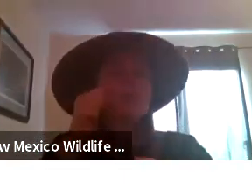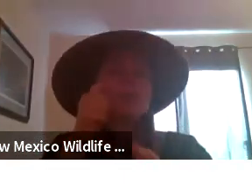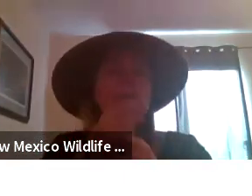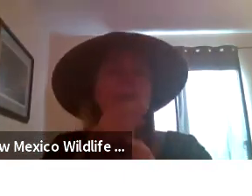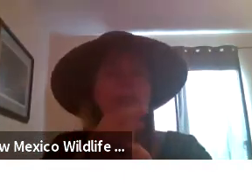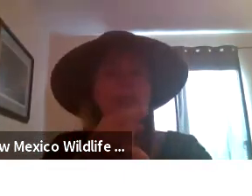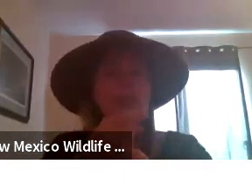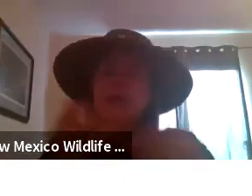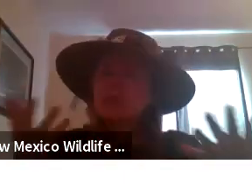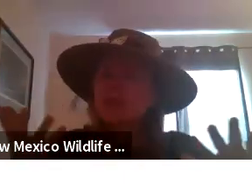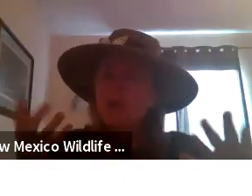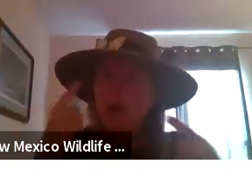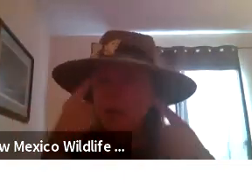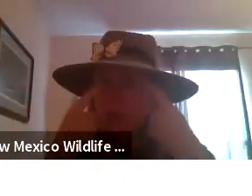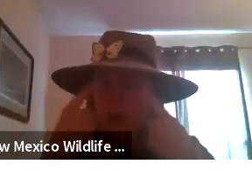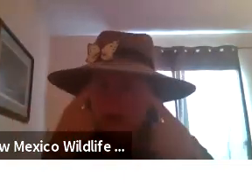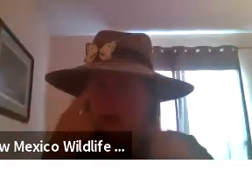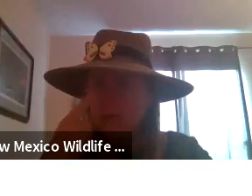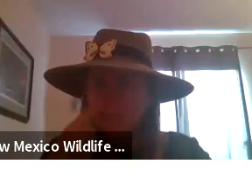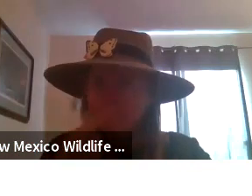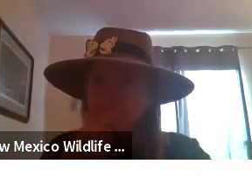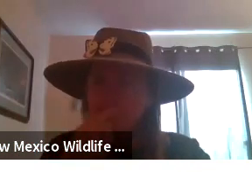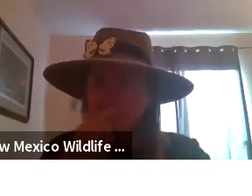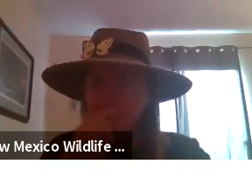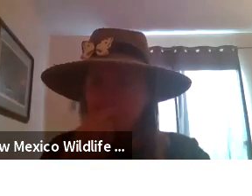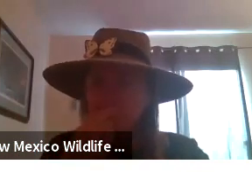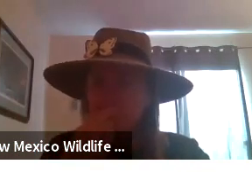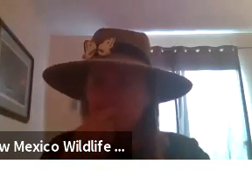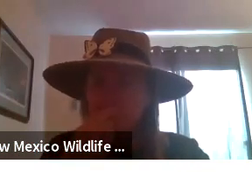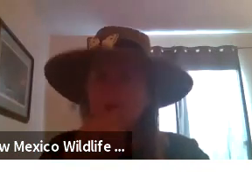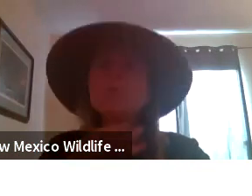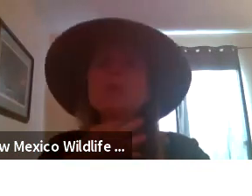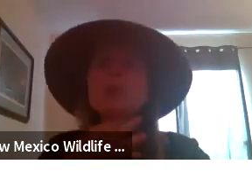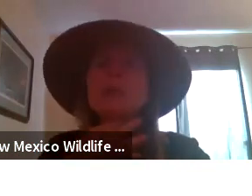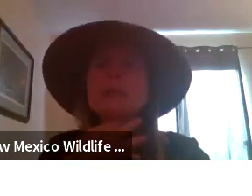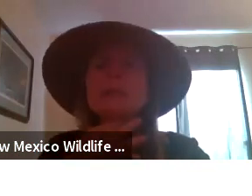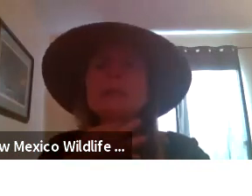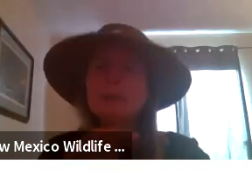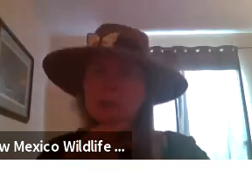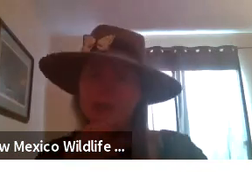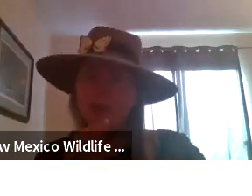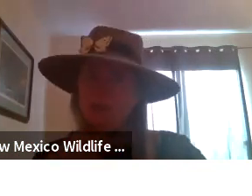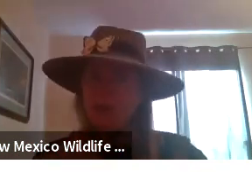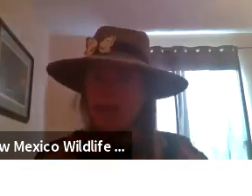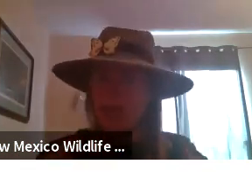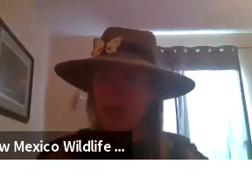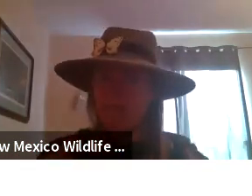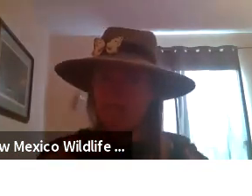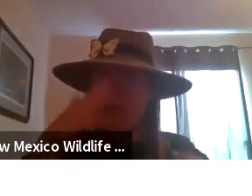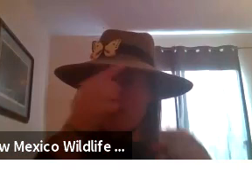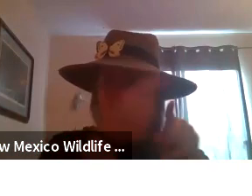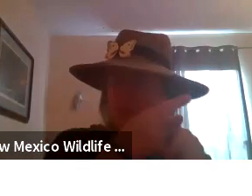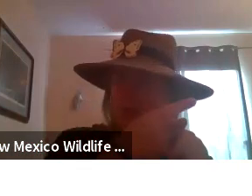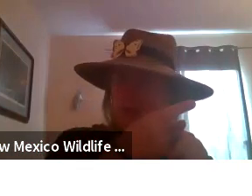sister, sister. So I wonder, I'm curious, do you